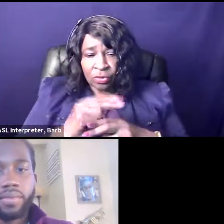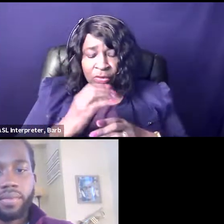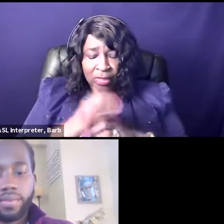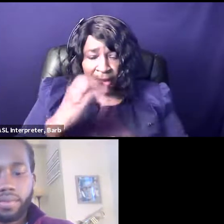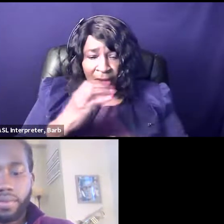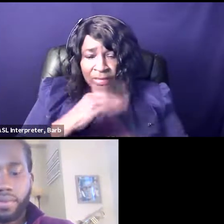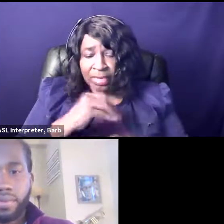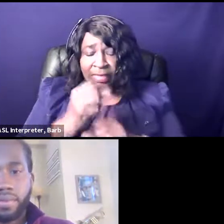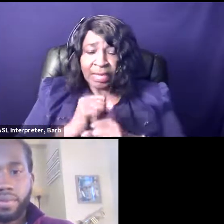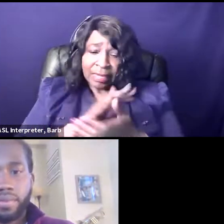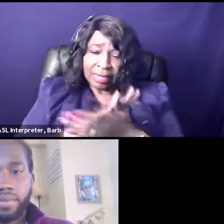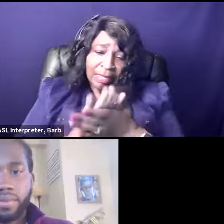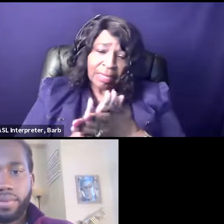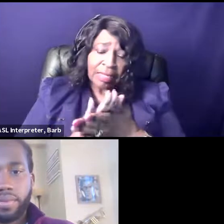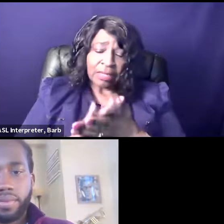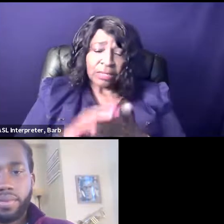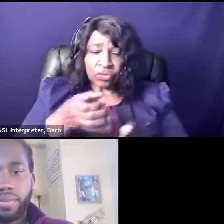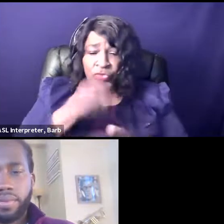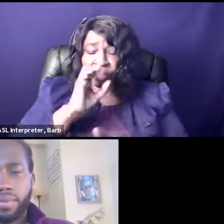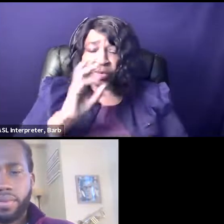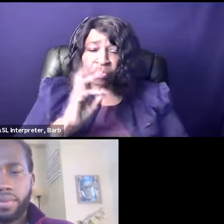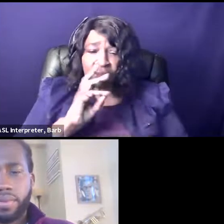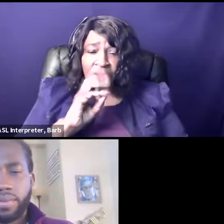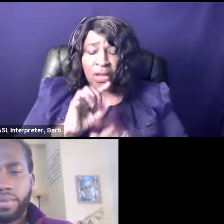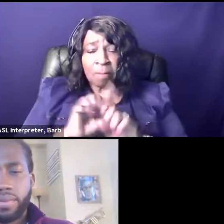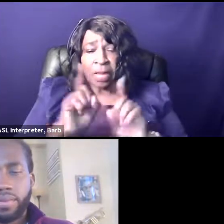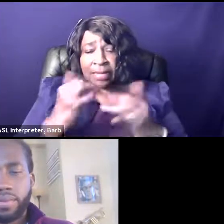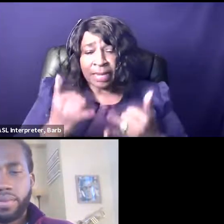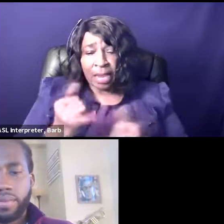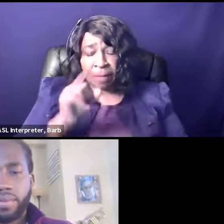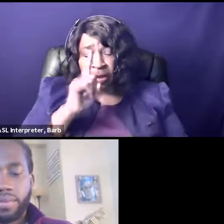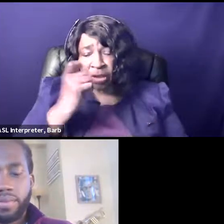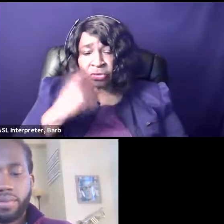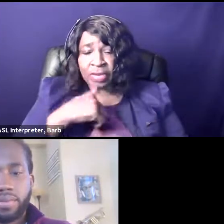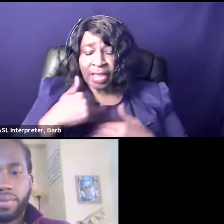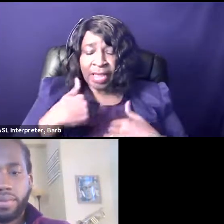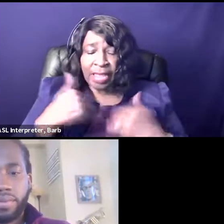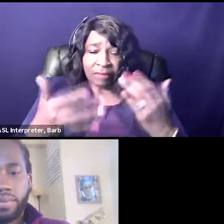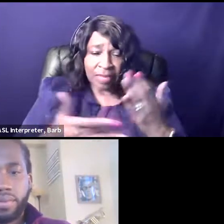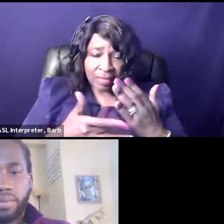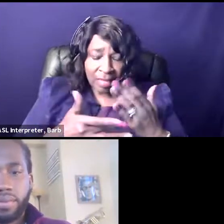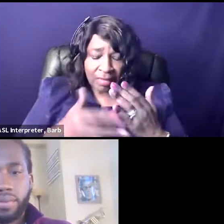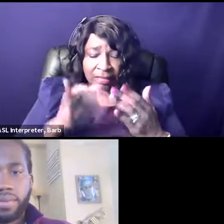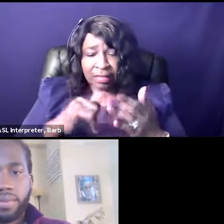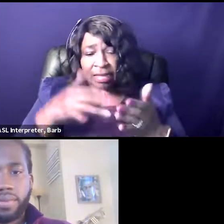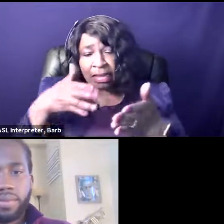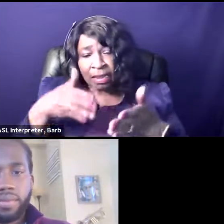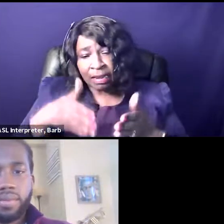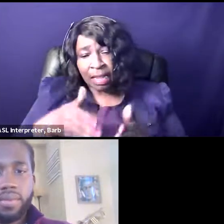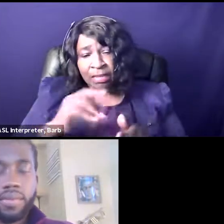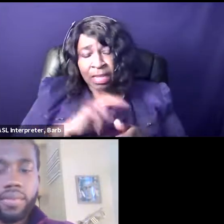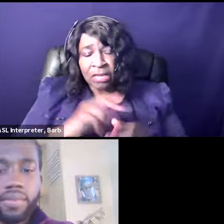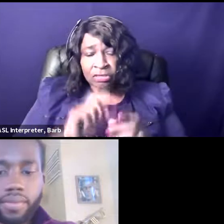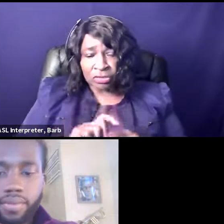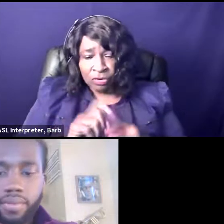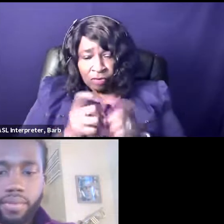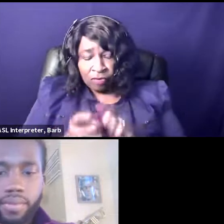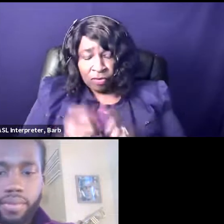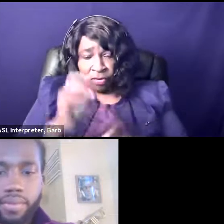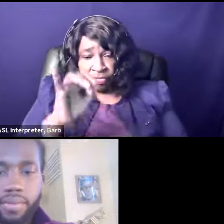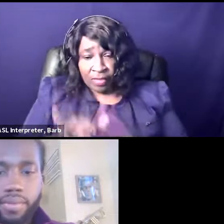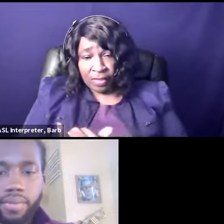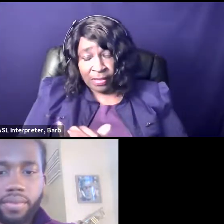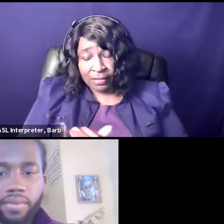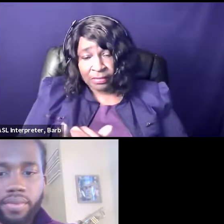water. But now, because we do have technology that allows us to convert that